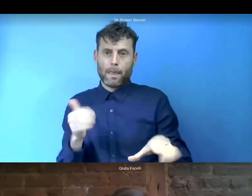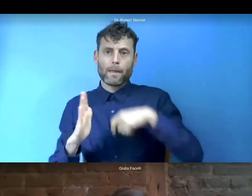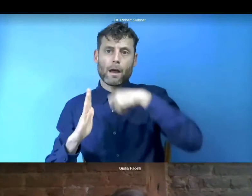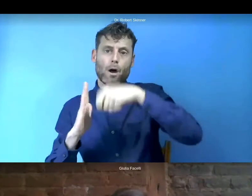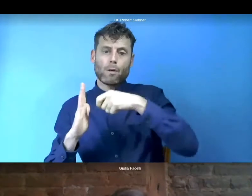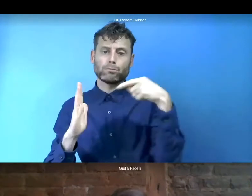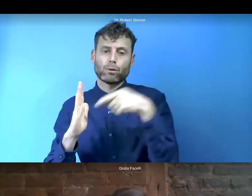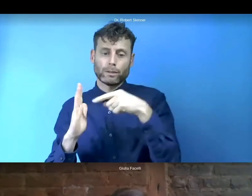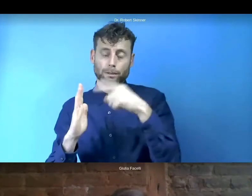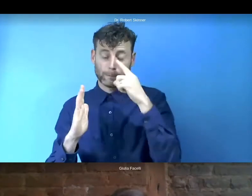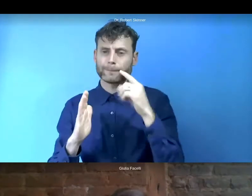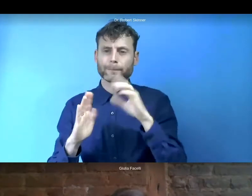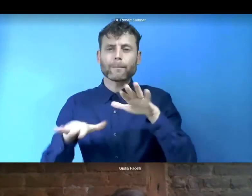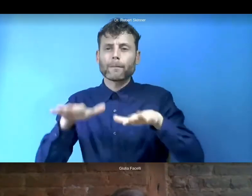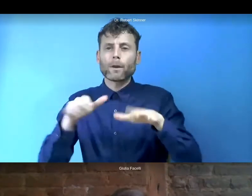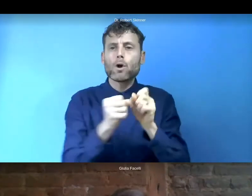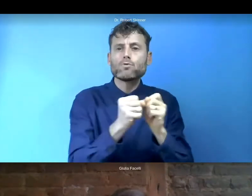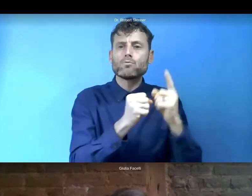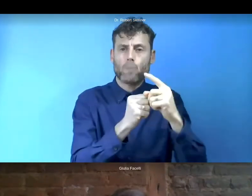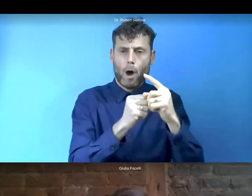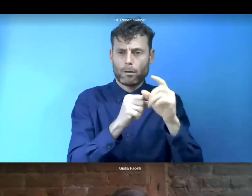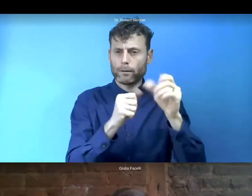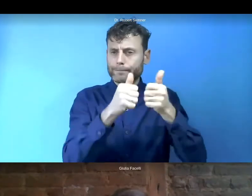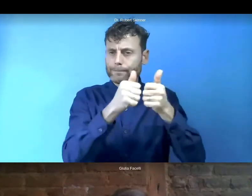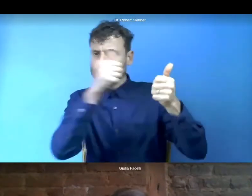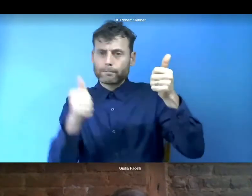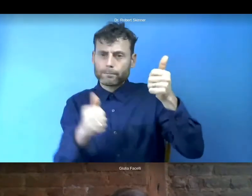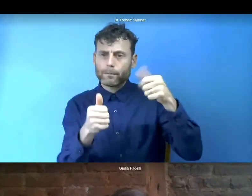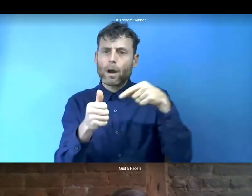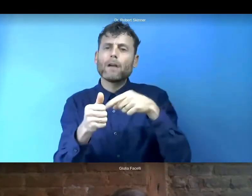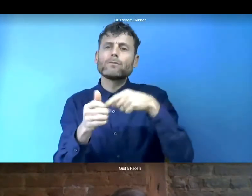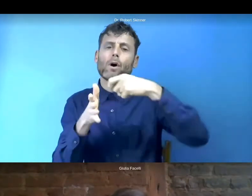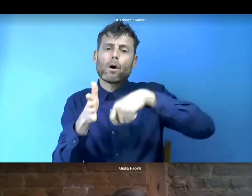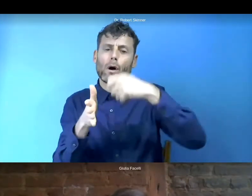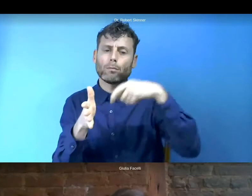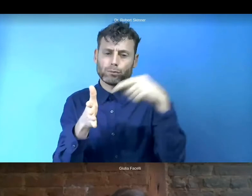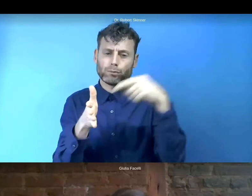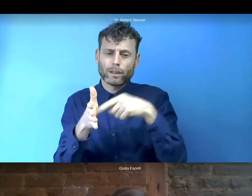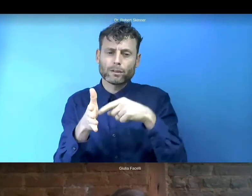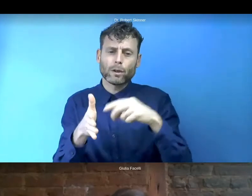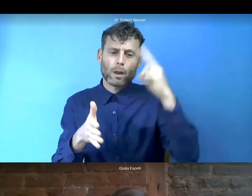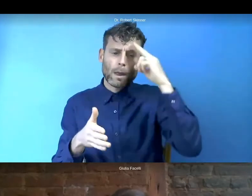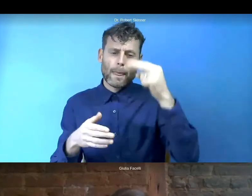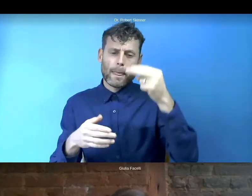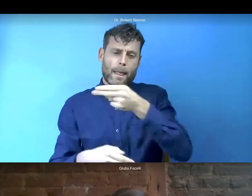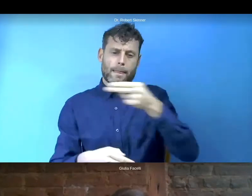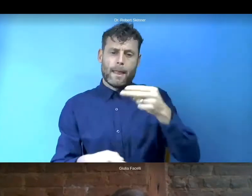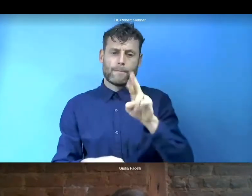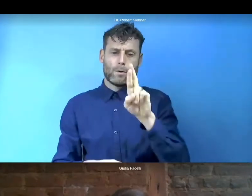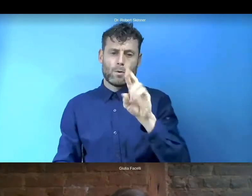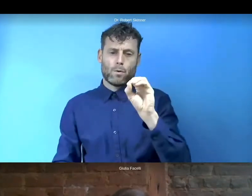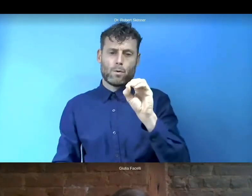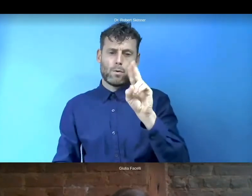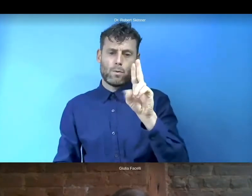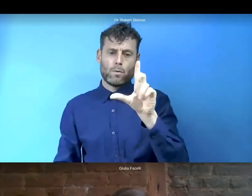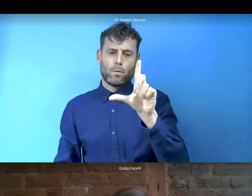It's a sister H2020 project, and it was selected and supported 1 year after ROC, but with the same priorities applied in